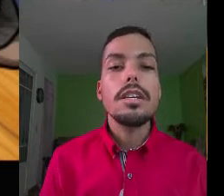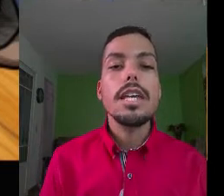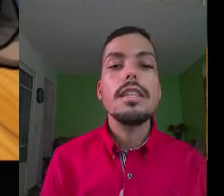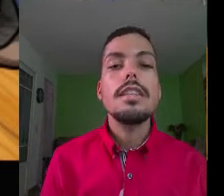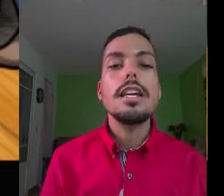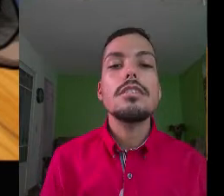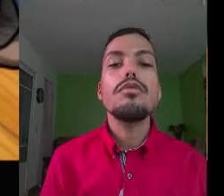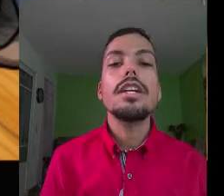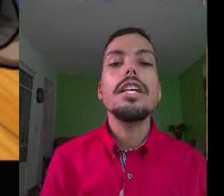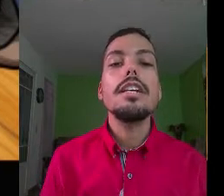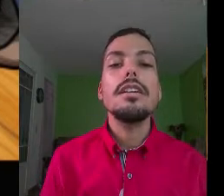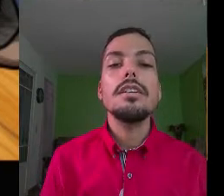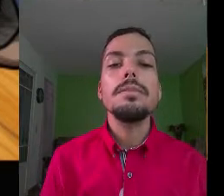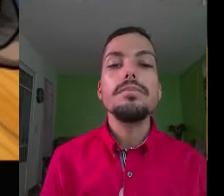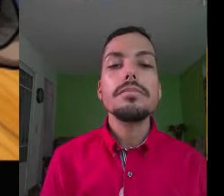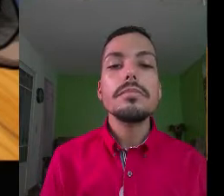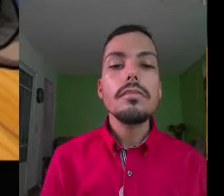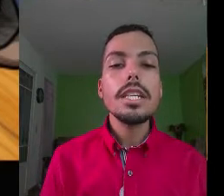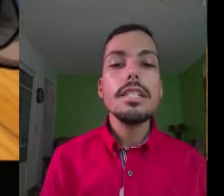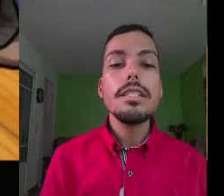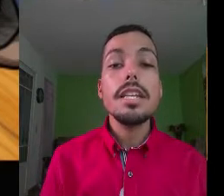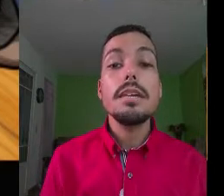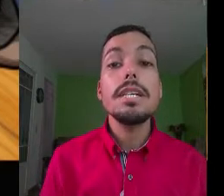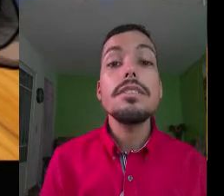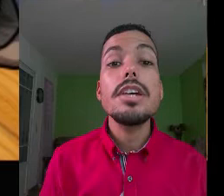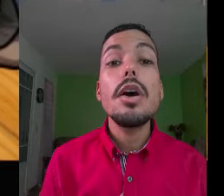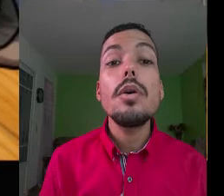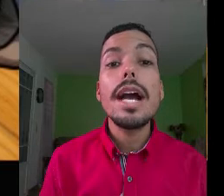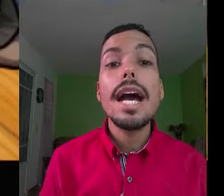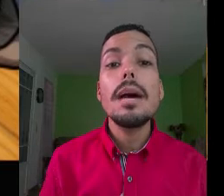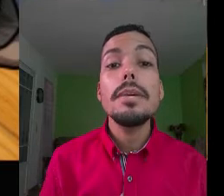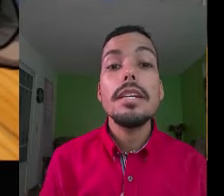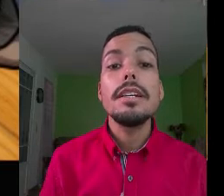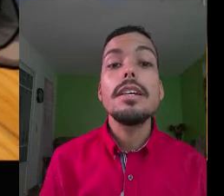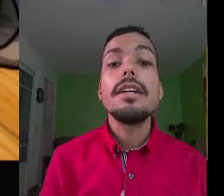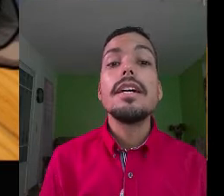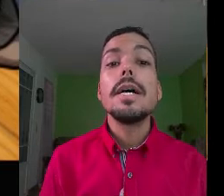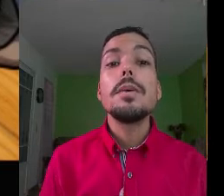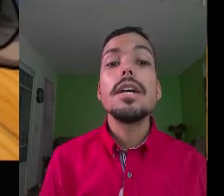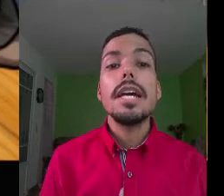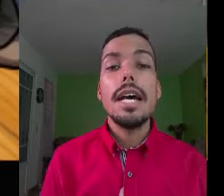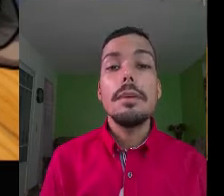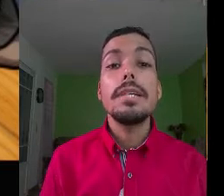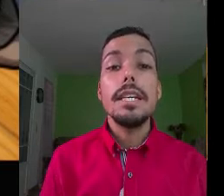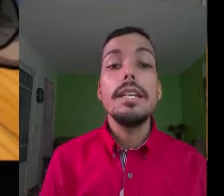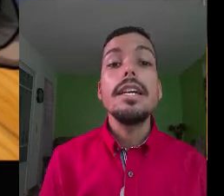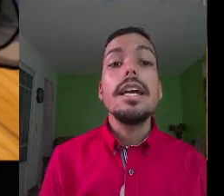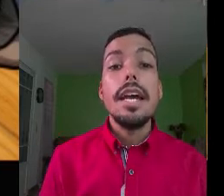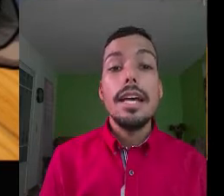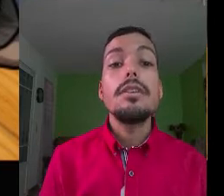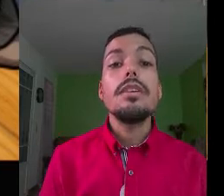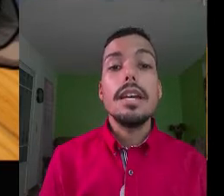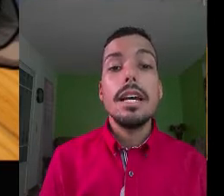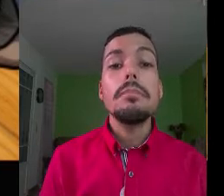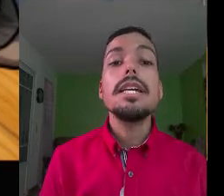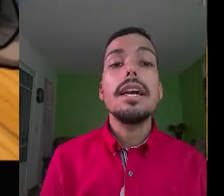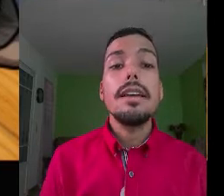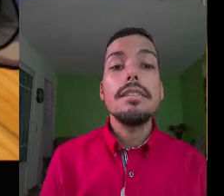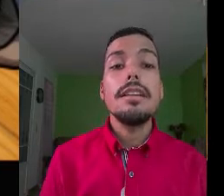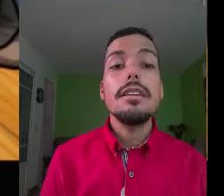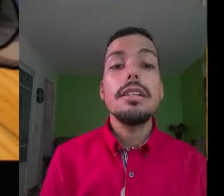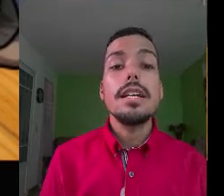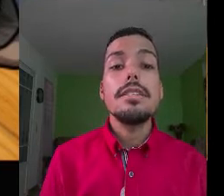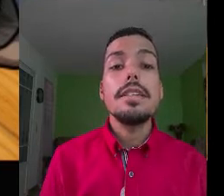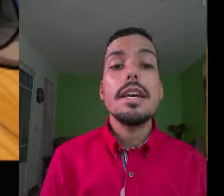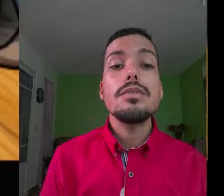Very good. Okay, the next friend here, its name is Okapi. Okapi. And Okapi